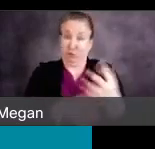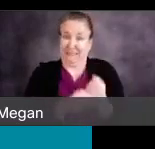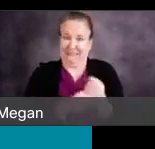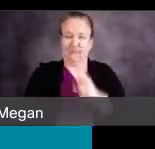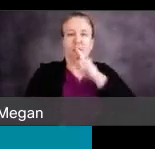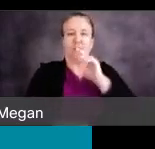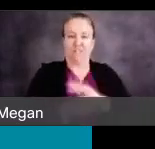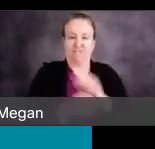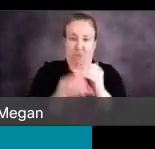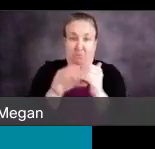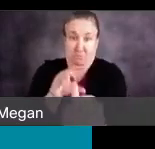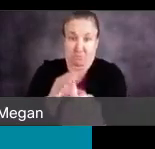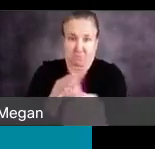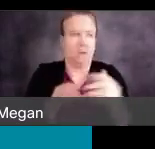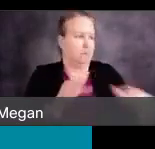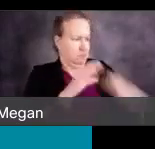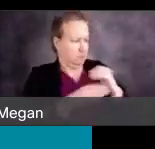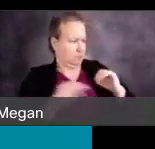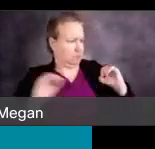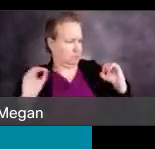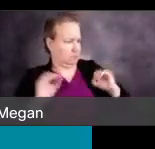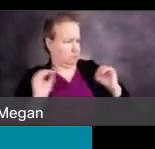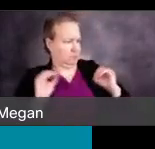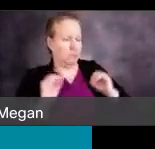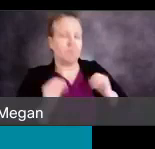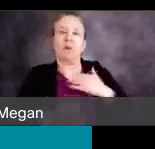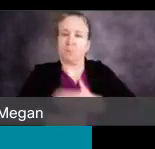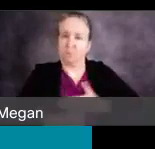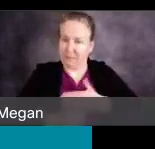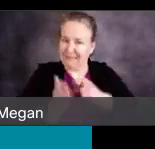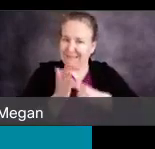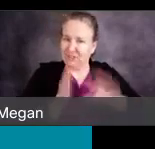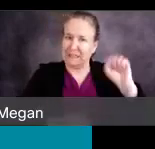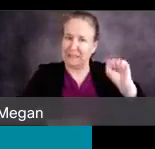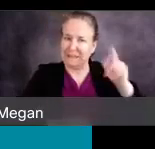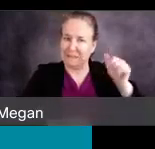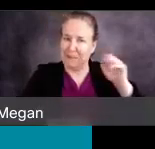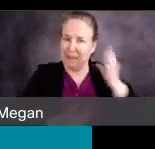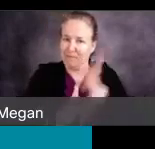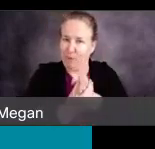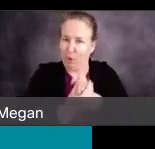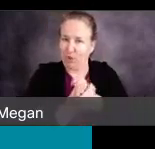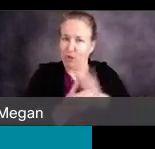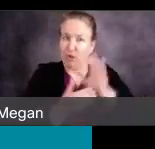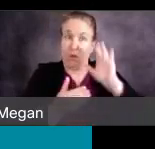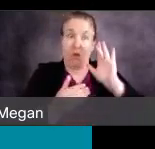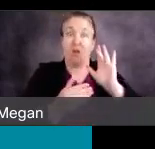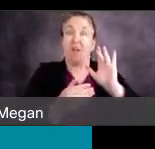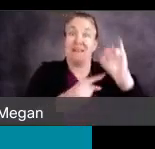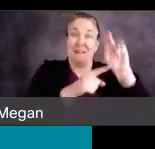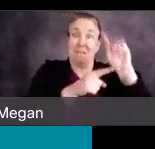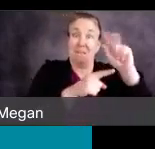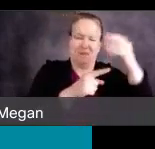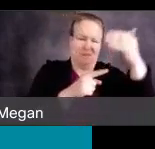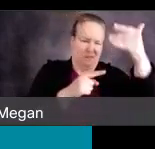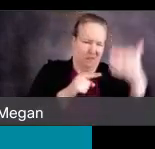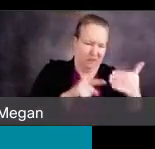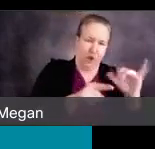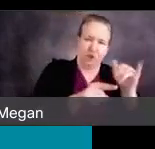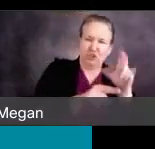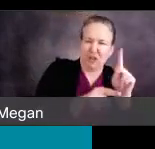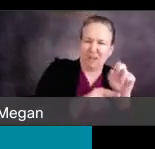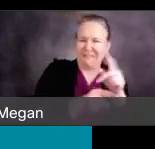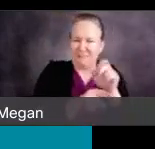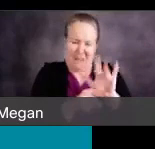If you don't receive a confirmation email, please check your spam folder. Then, when we have vaccine for